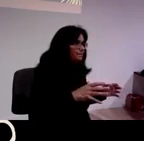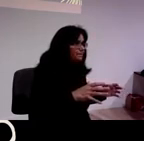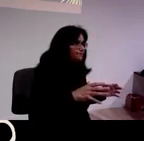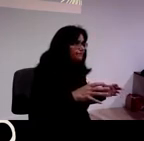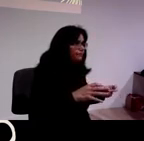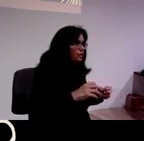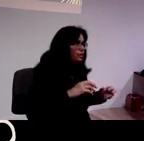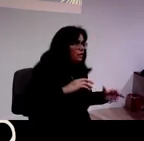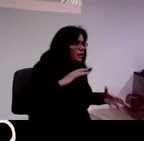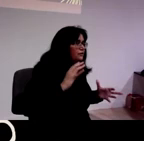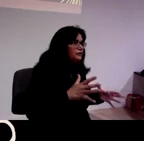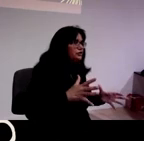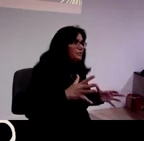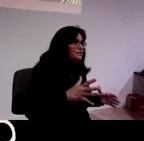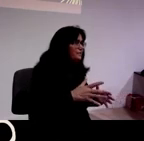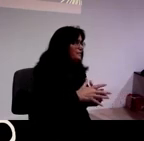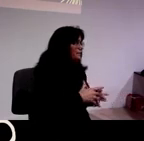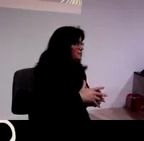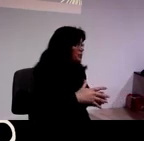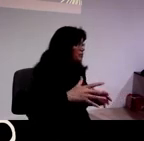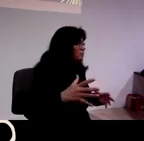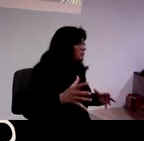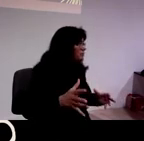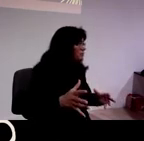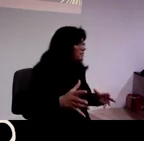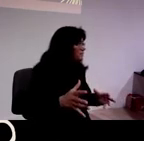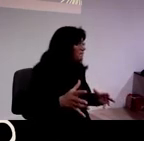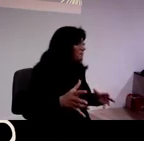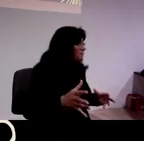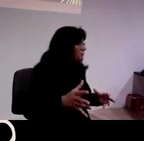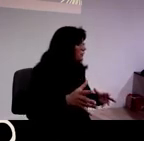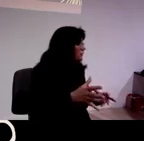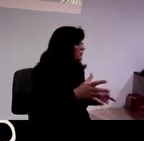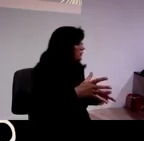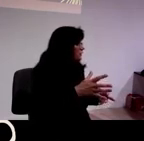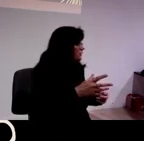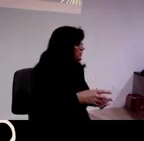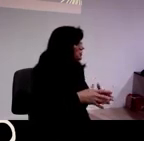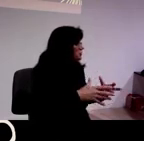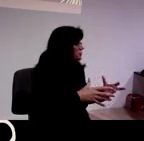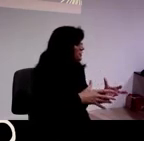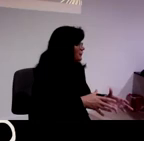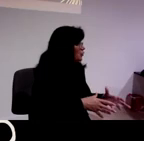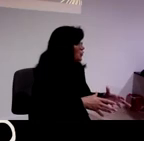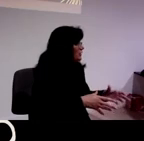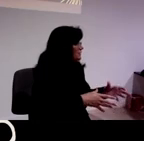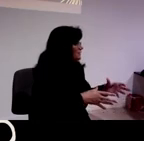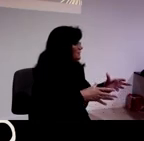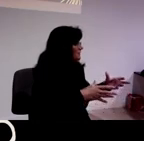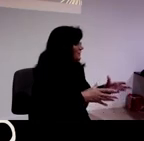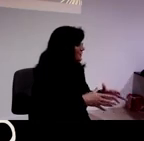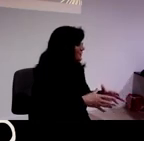trap. And the fish trap is something that is permeable. So fish and the